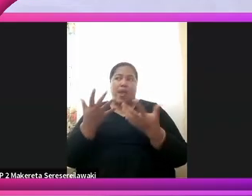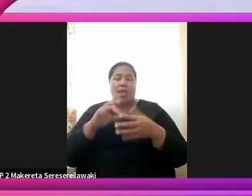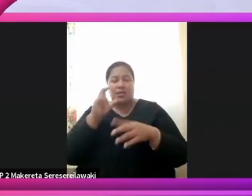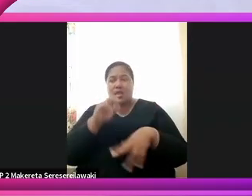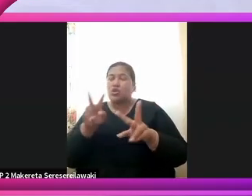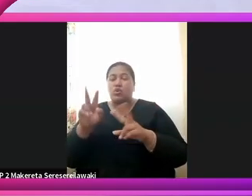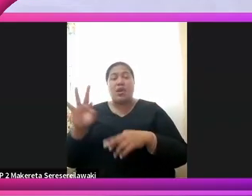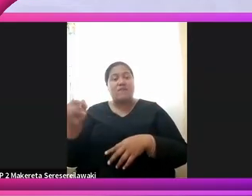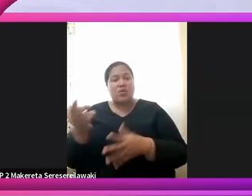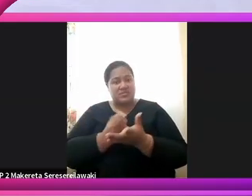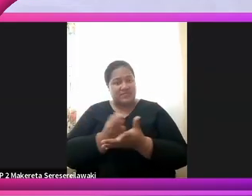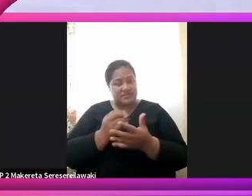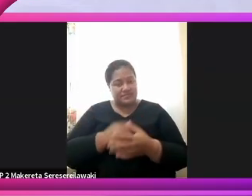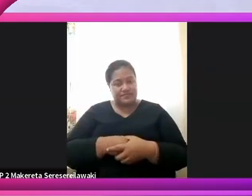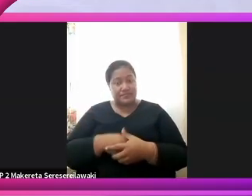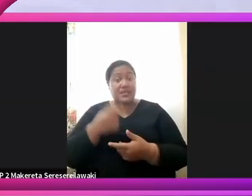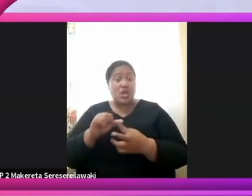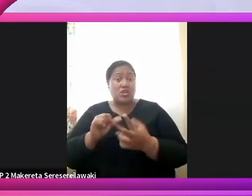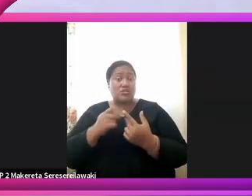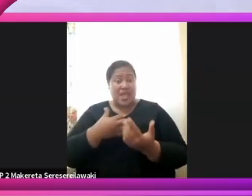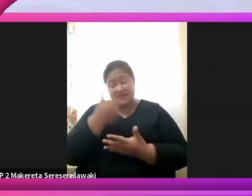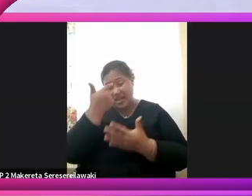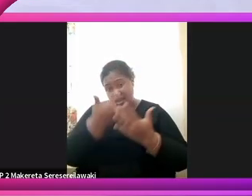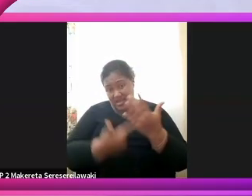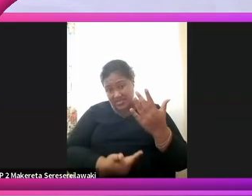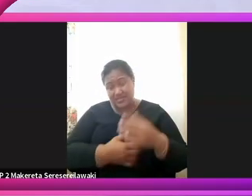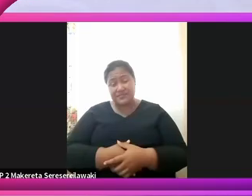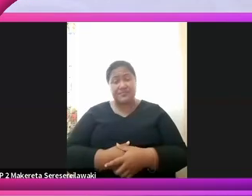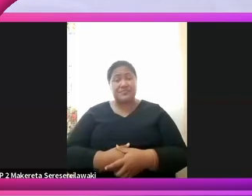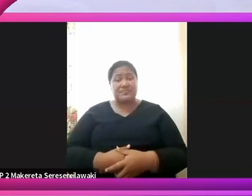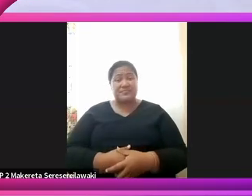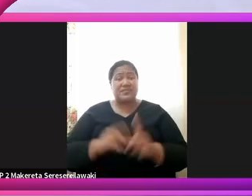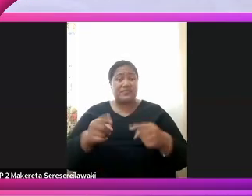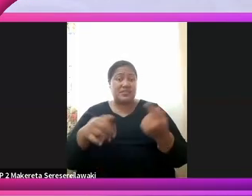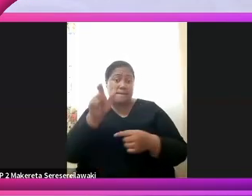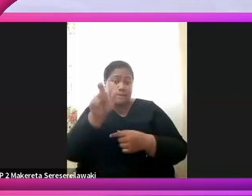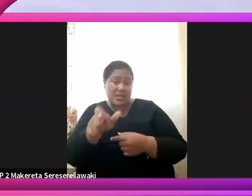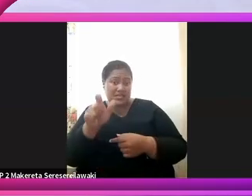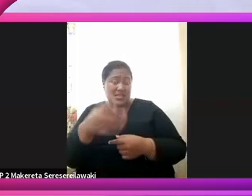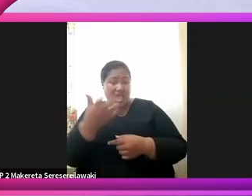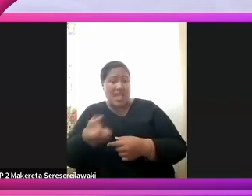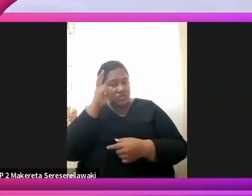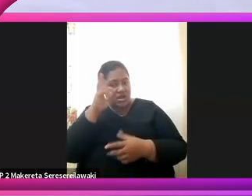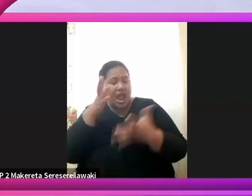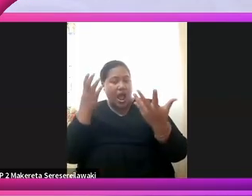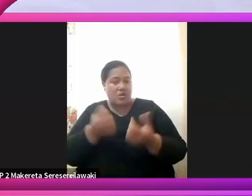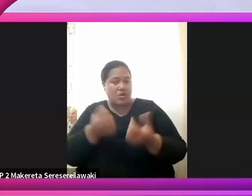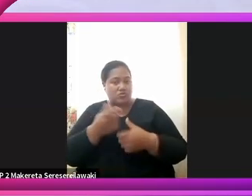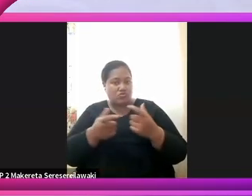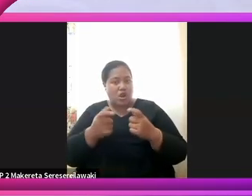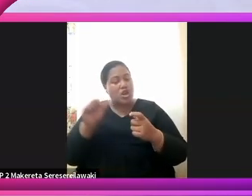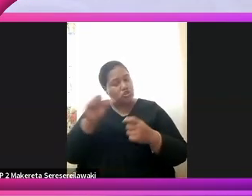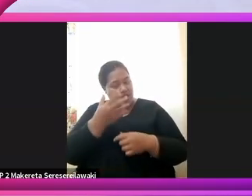For provider, I have a list of things of the chain of that. The person need to be trained how to handle it. They have to have